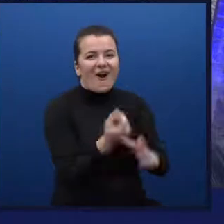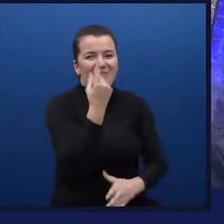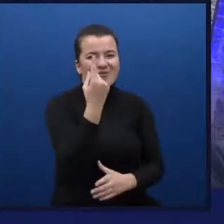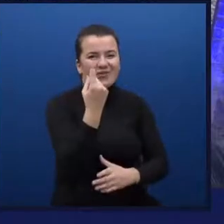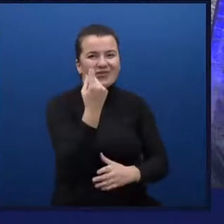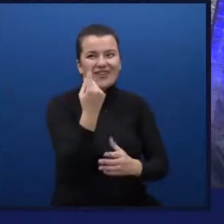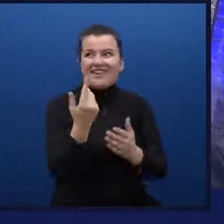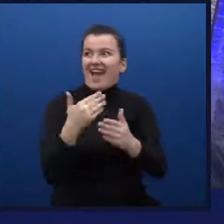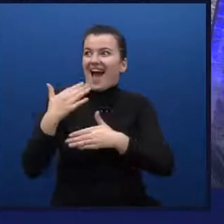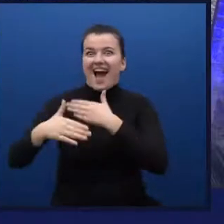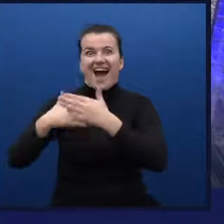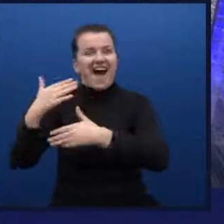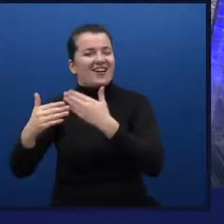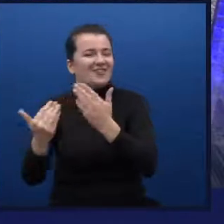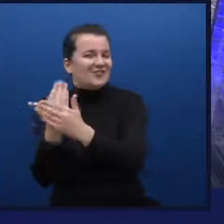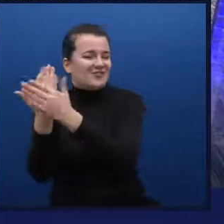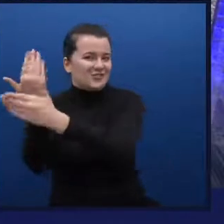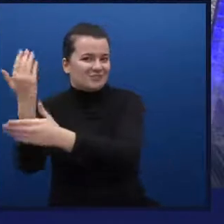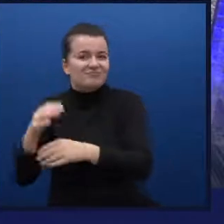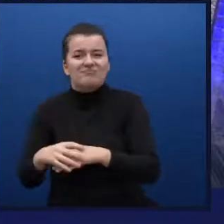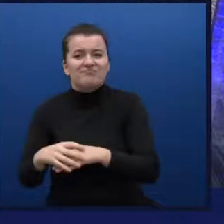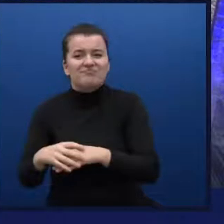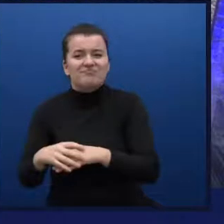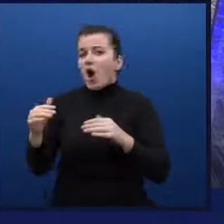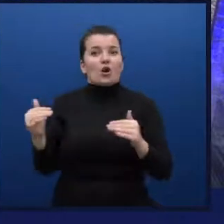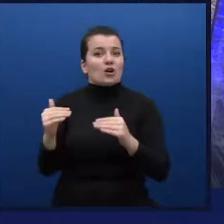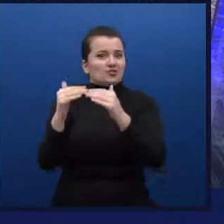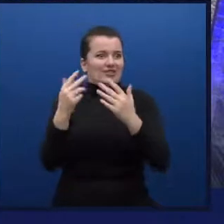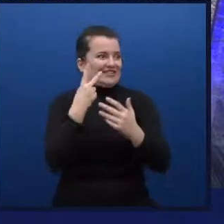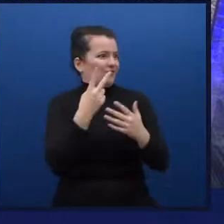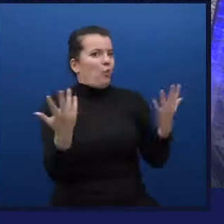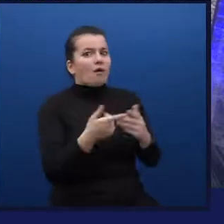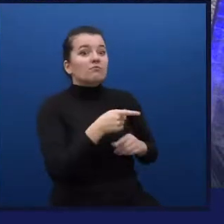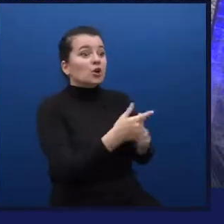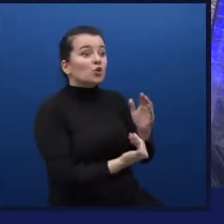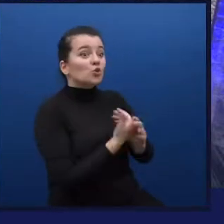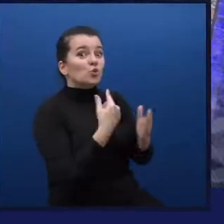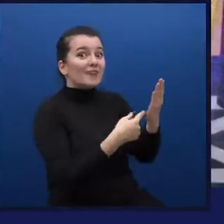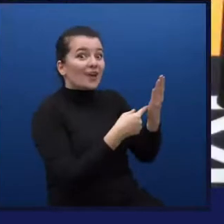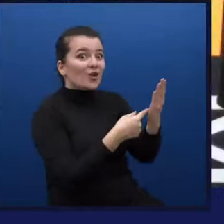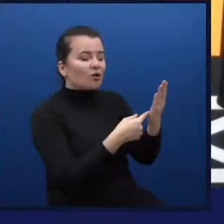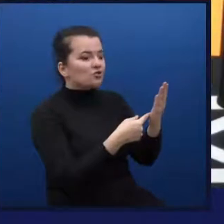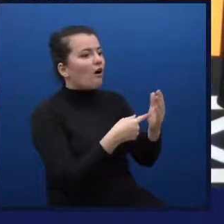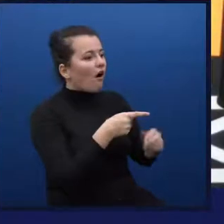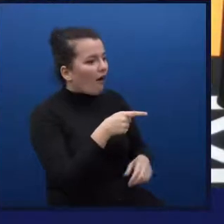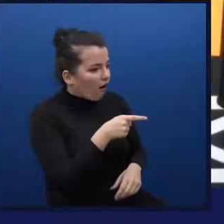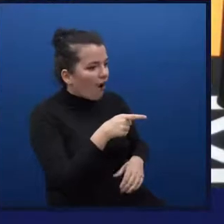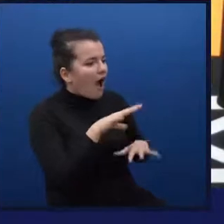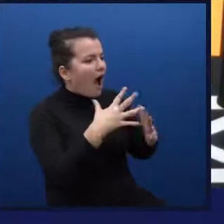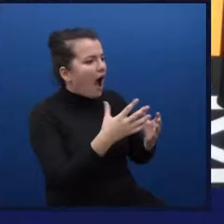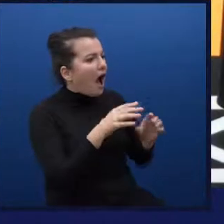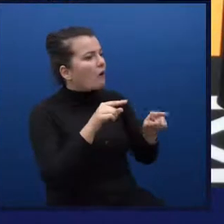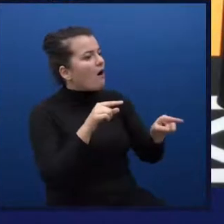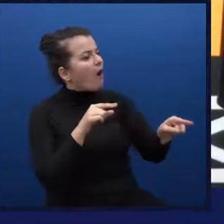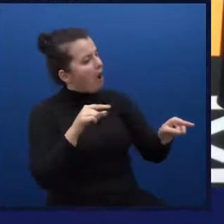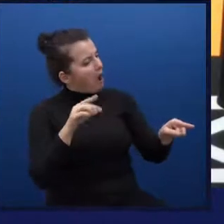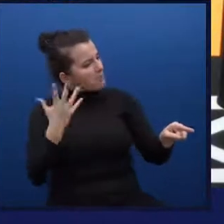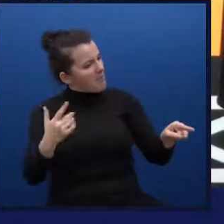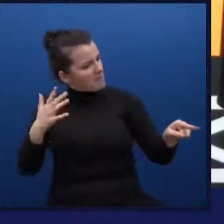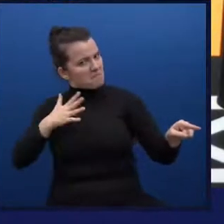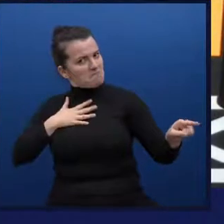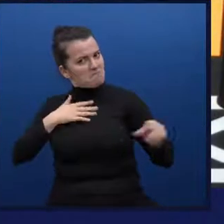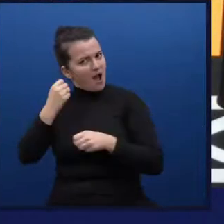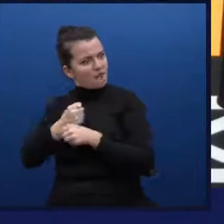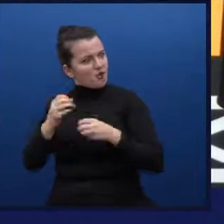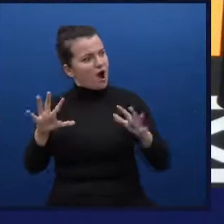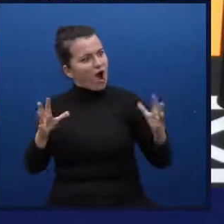go forward and say, how do I adopt this new technology and add it to something, instead of how do I address